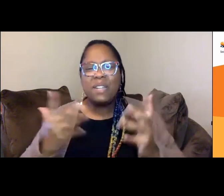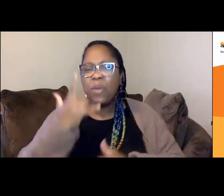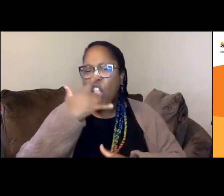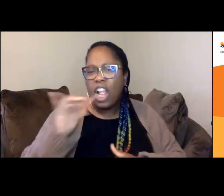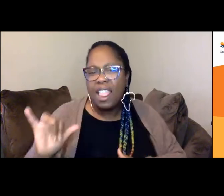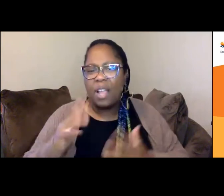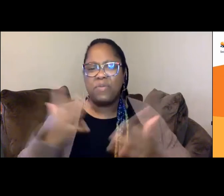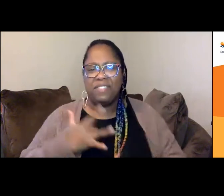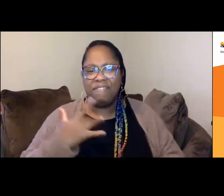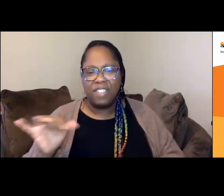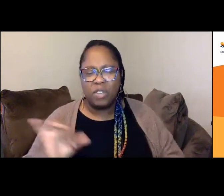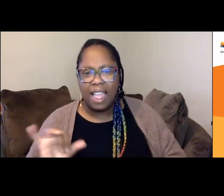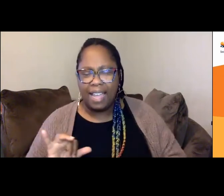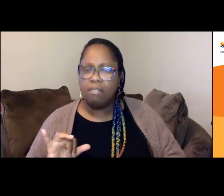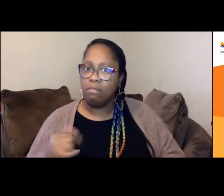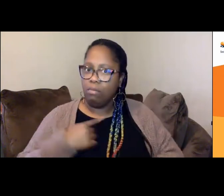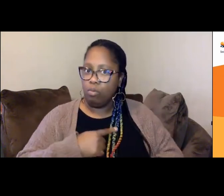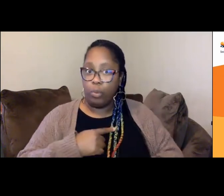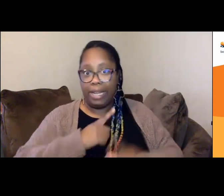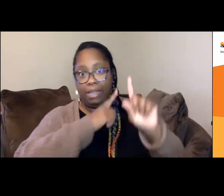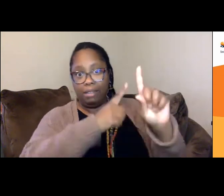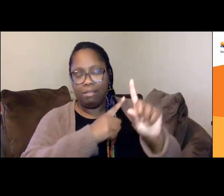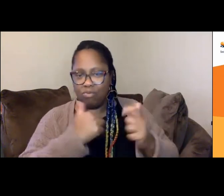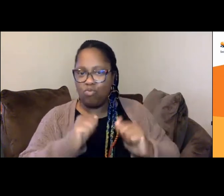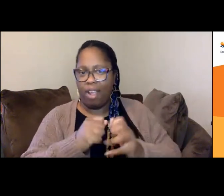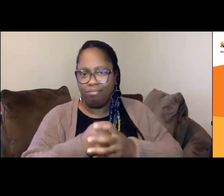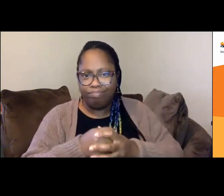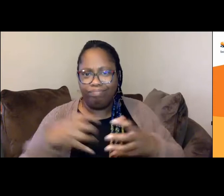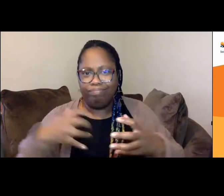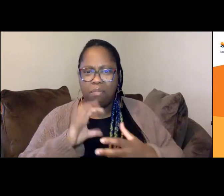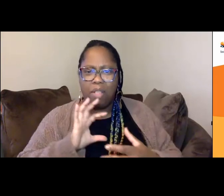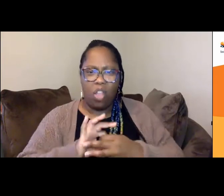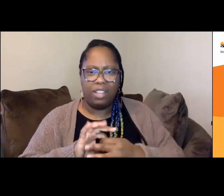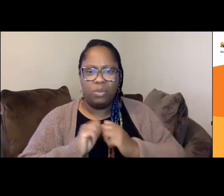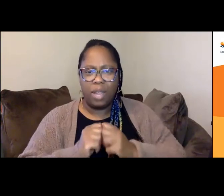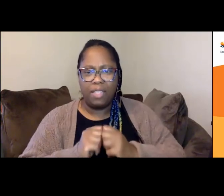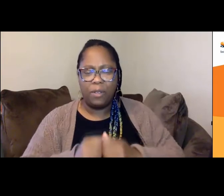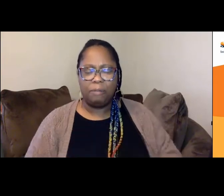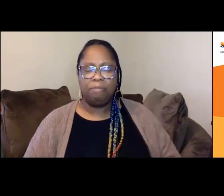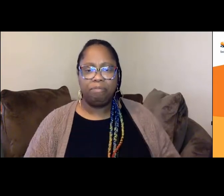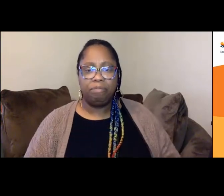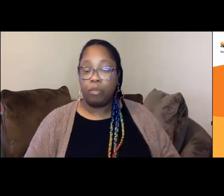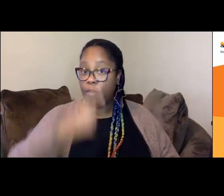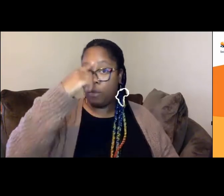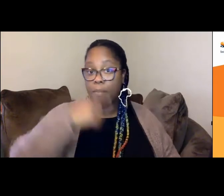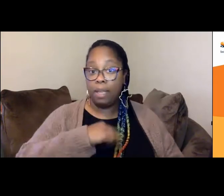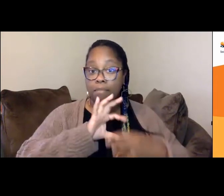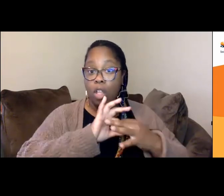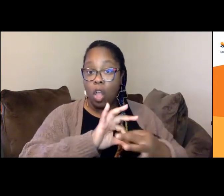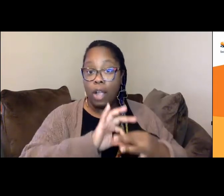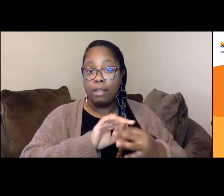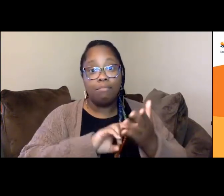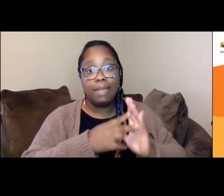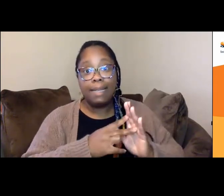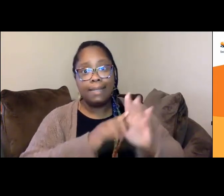feel like as we work to create that together? So for me, belonging is being in something bigger than myself